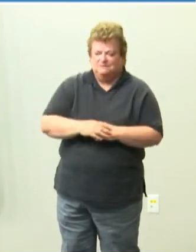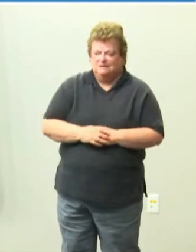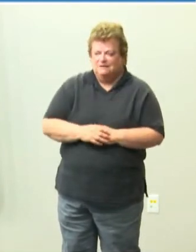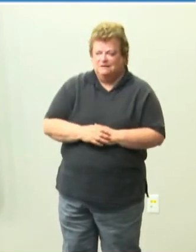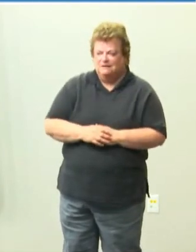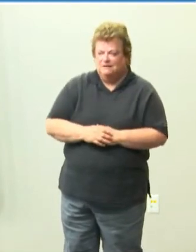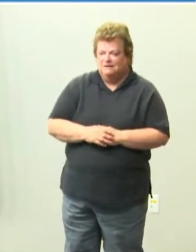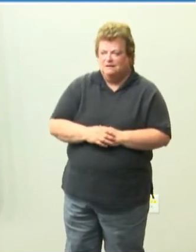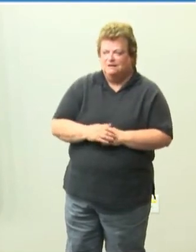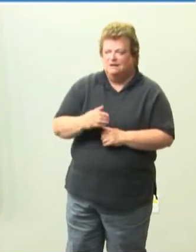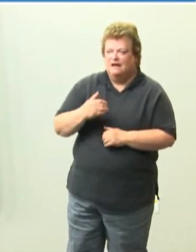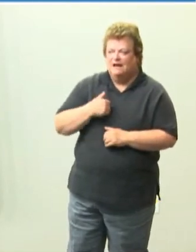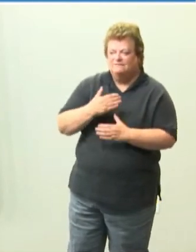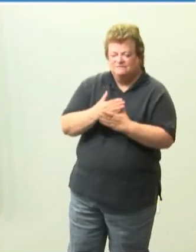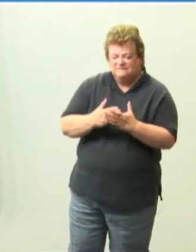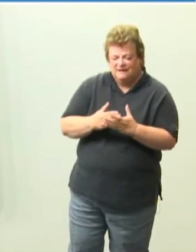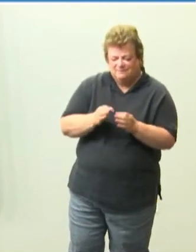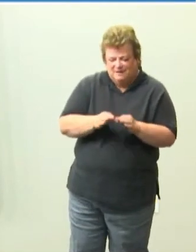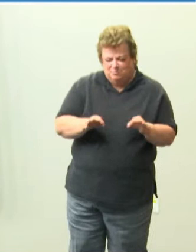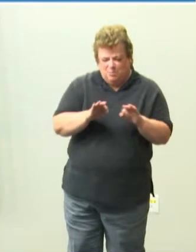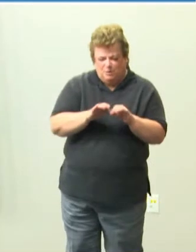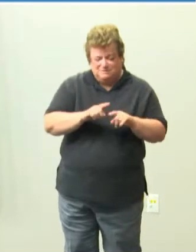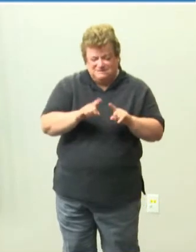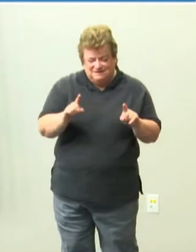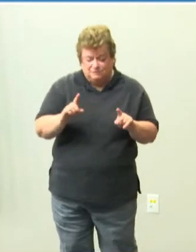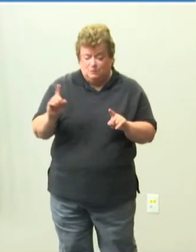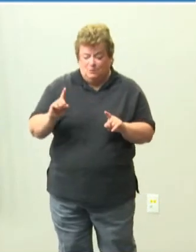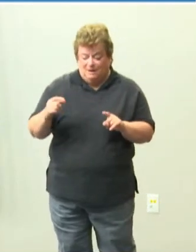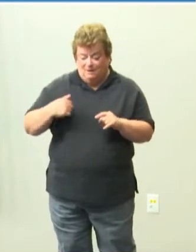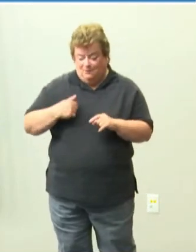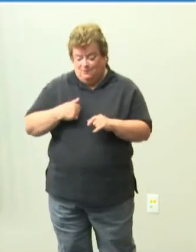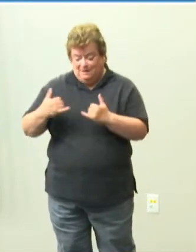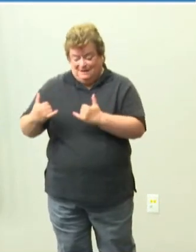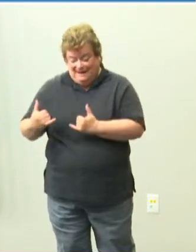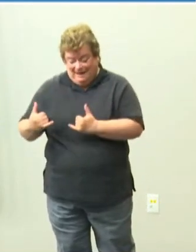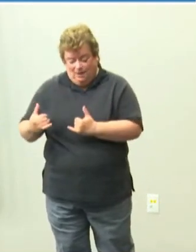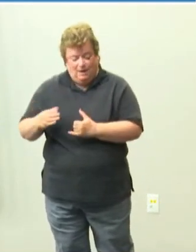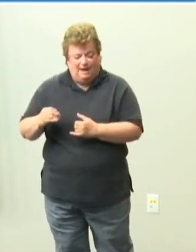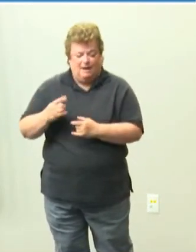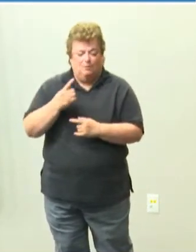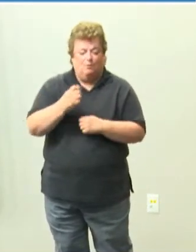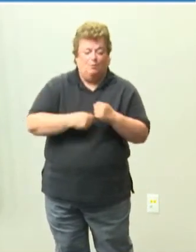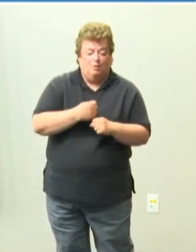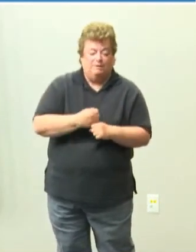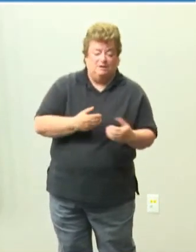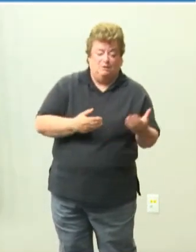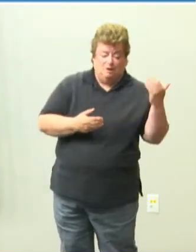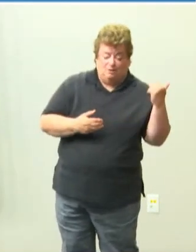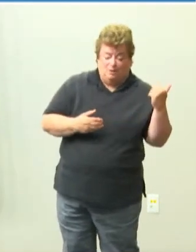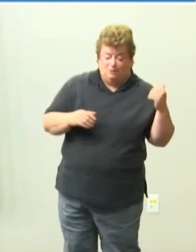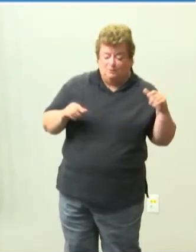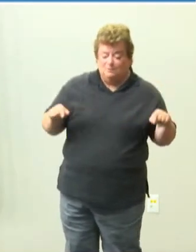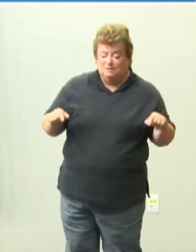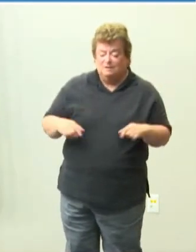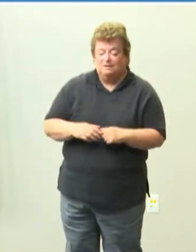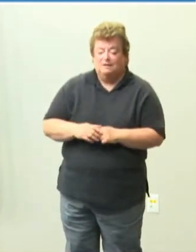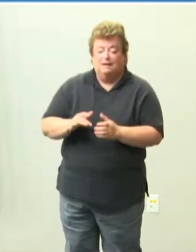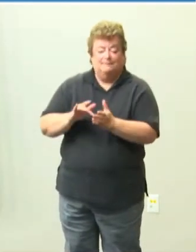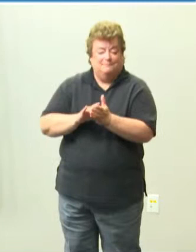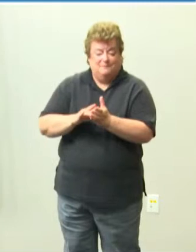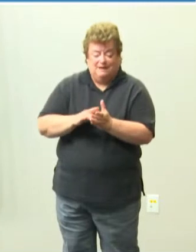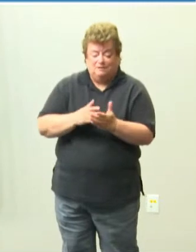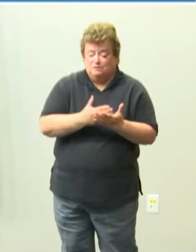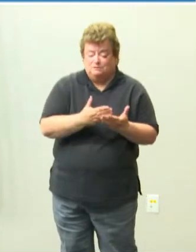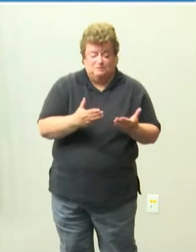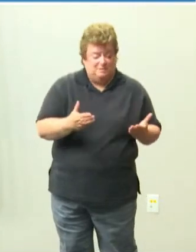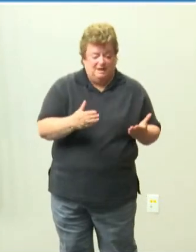there are some key differences to where we are today and where we were a year ago. For example, medical supplies are not the